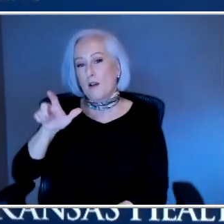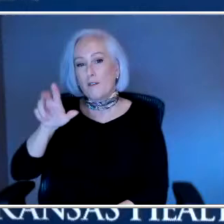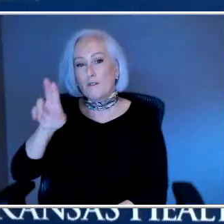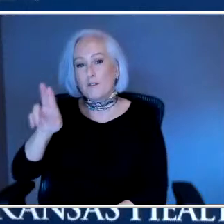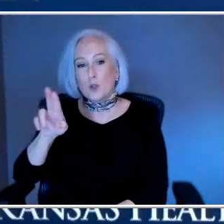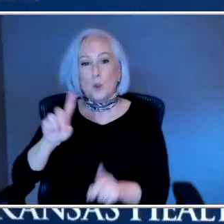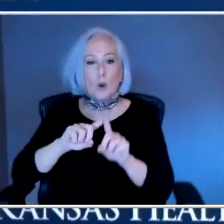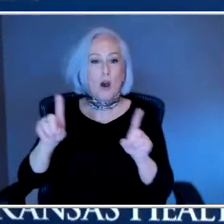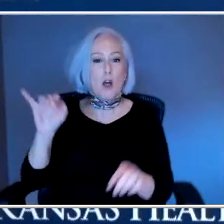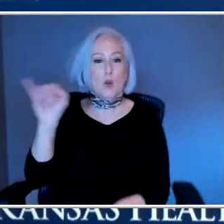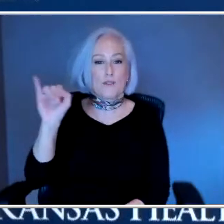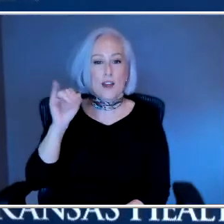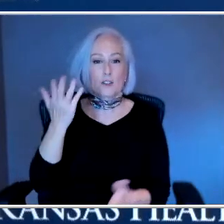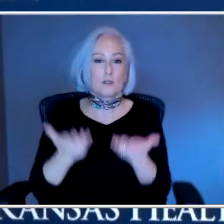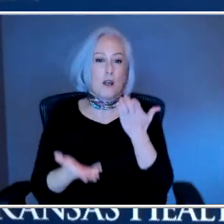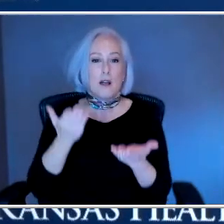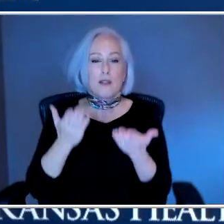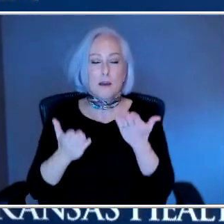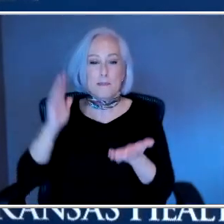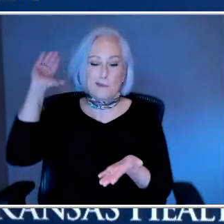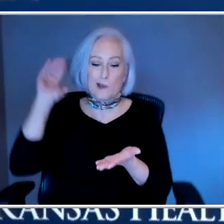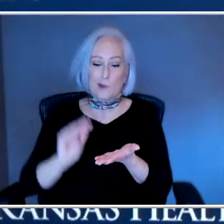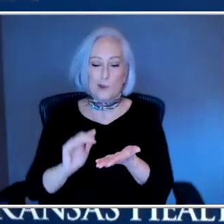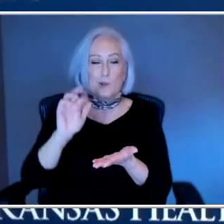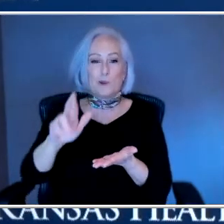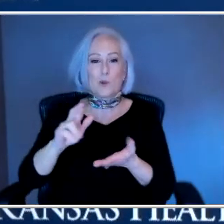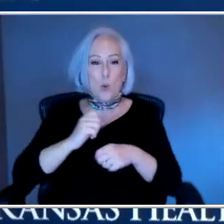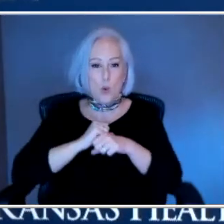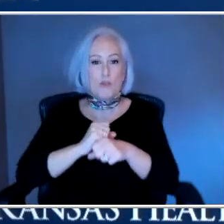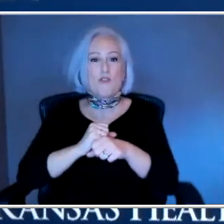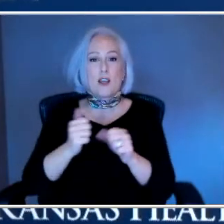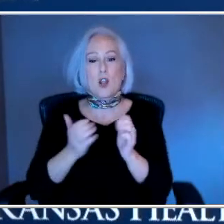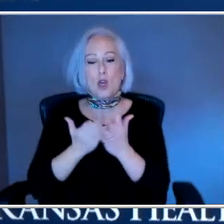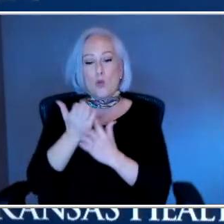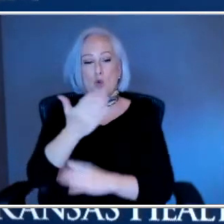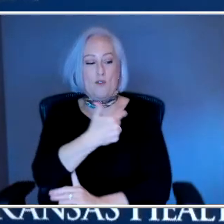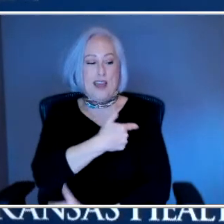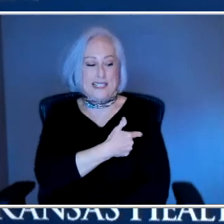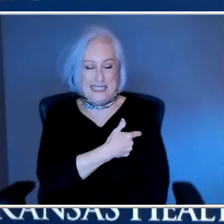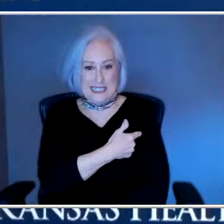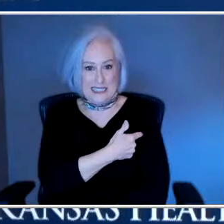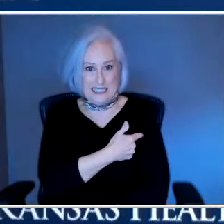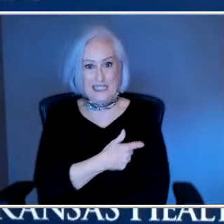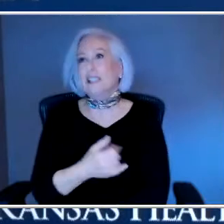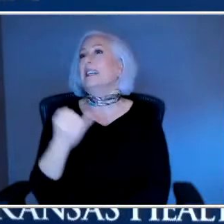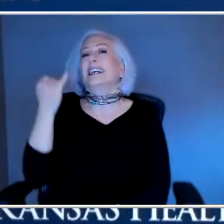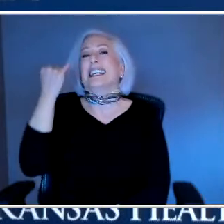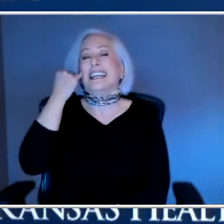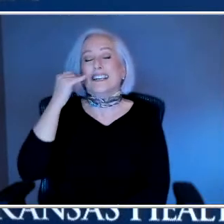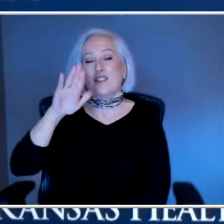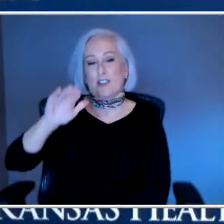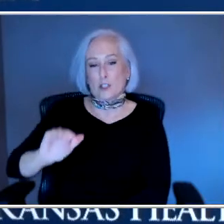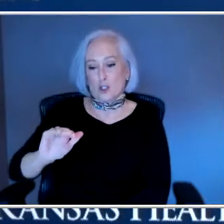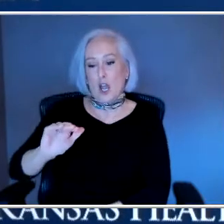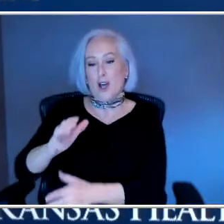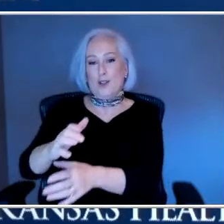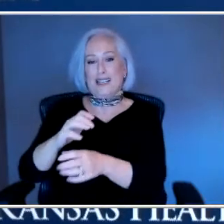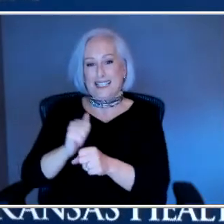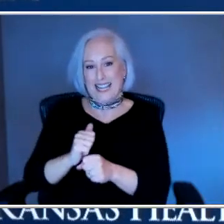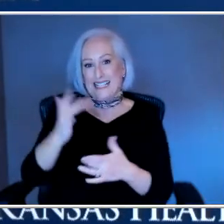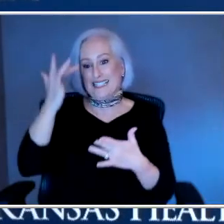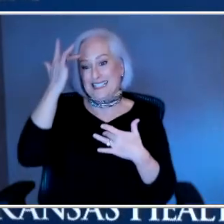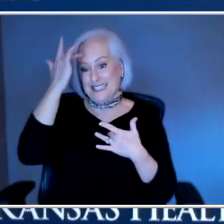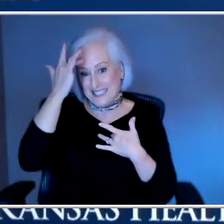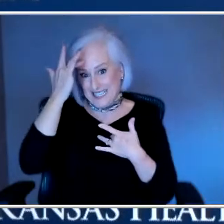could have been reduced or prevented with vaccines. If their child does get infected and suffers consequences, they